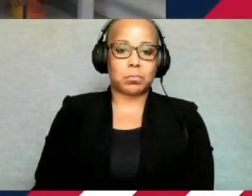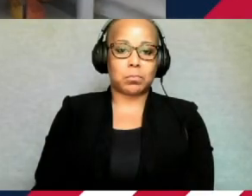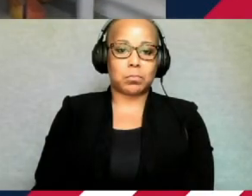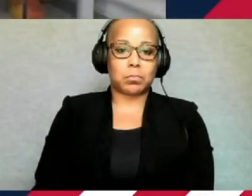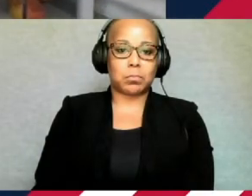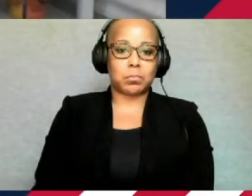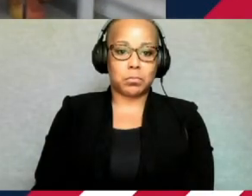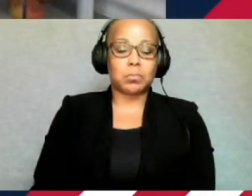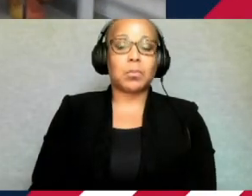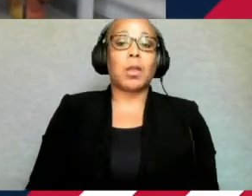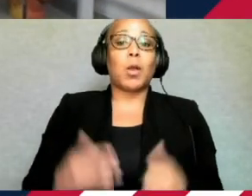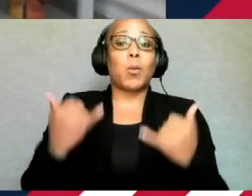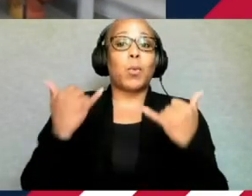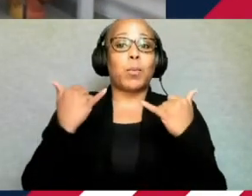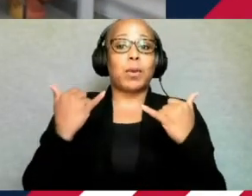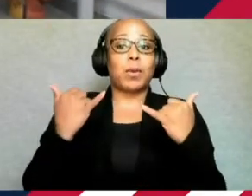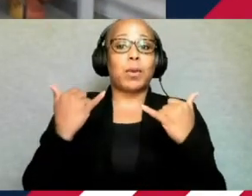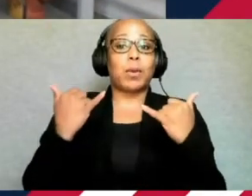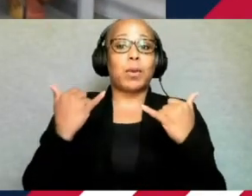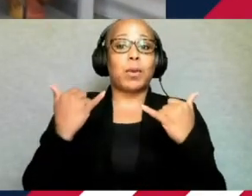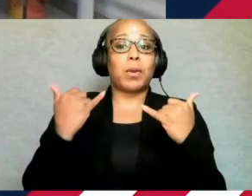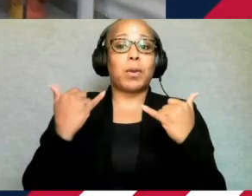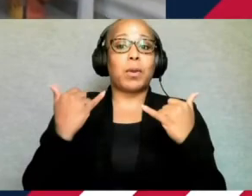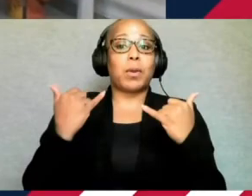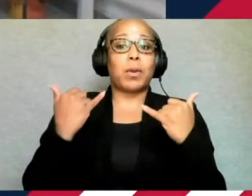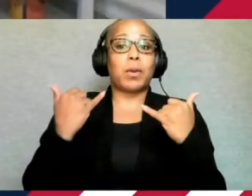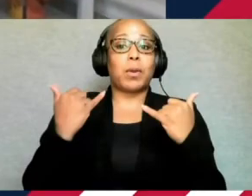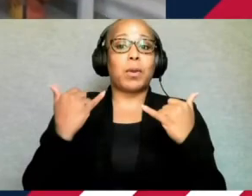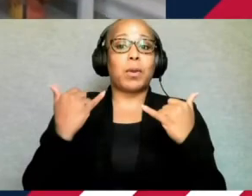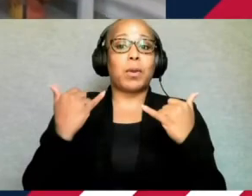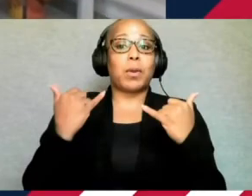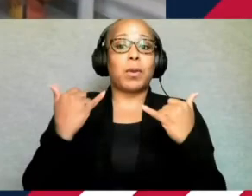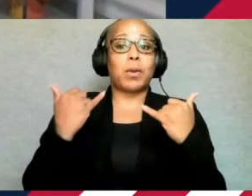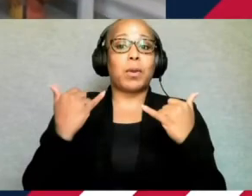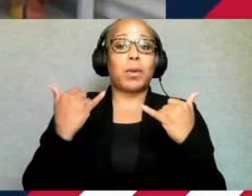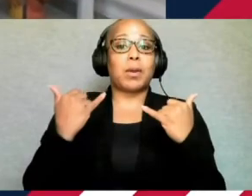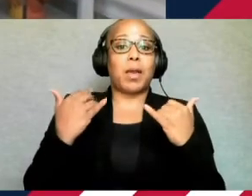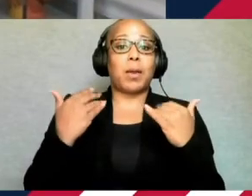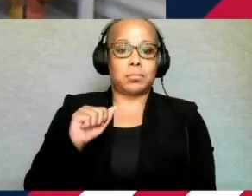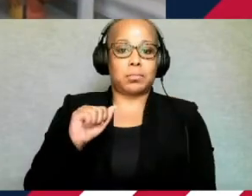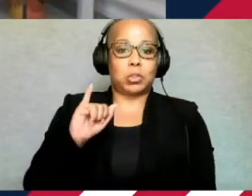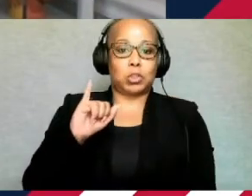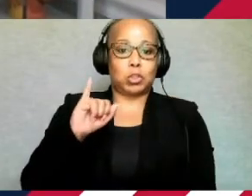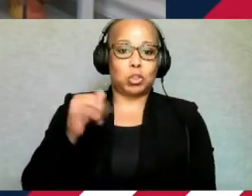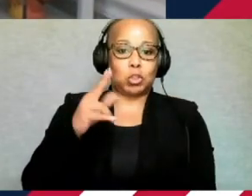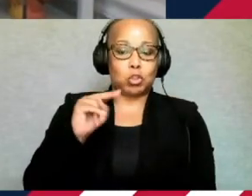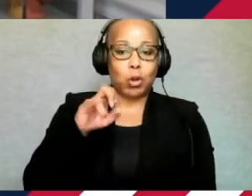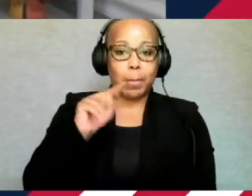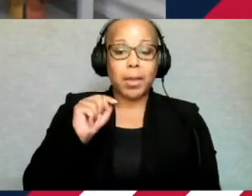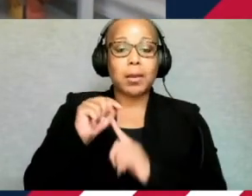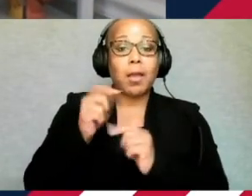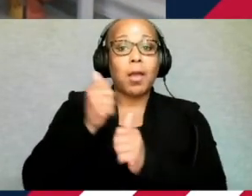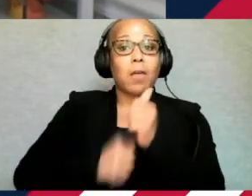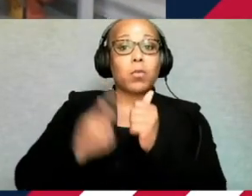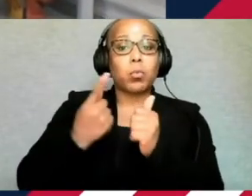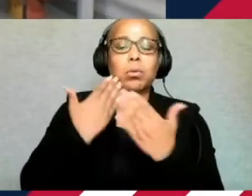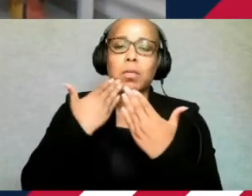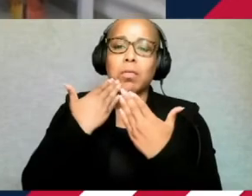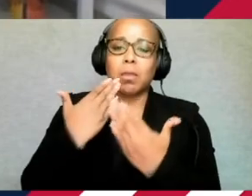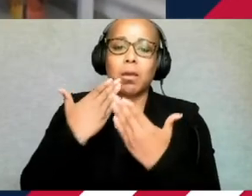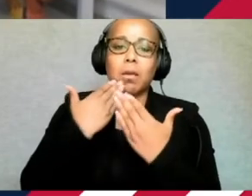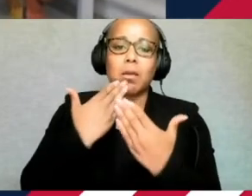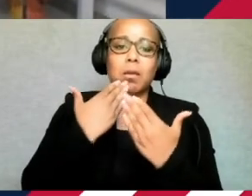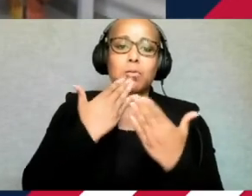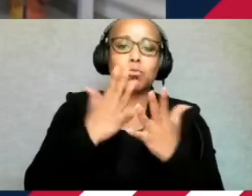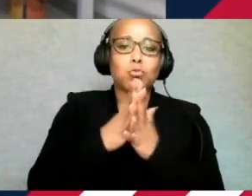We will now move to adjournment. Again, everyone, thank you so much for what you have done here today, for the hard work it